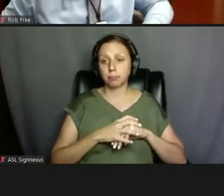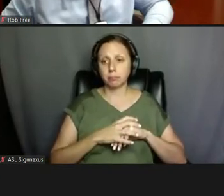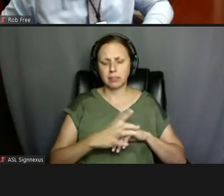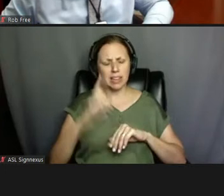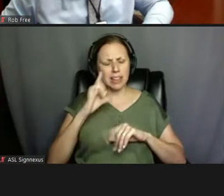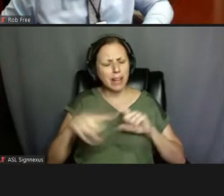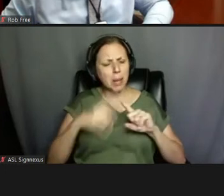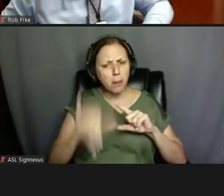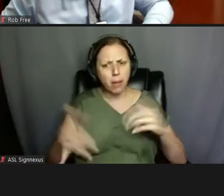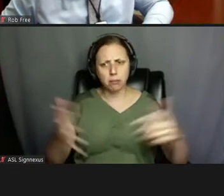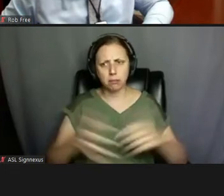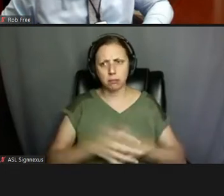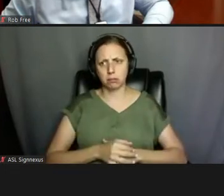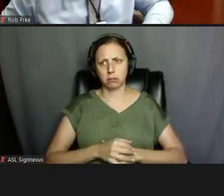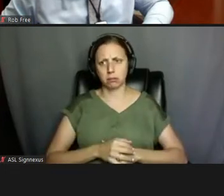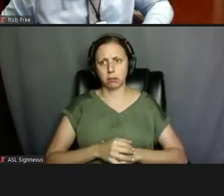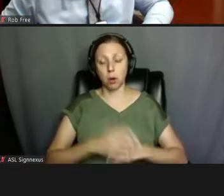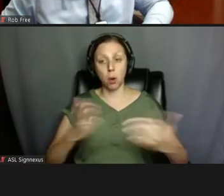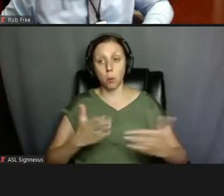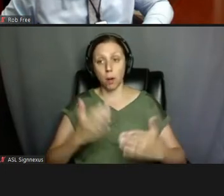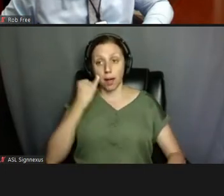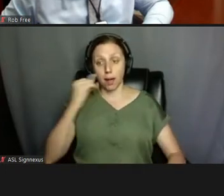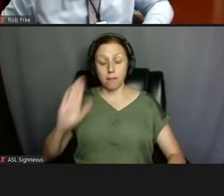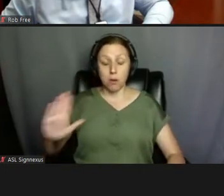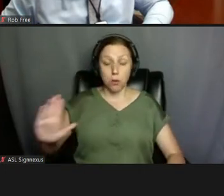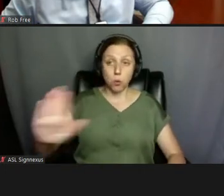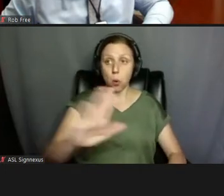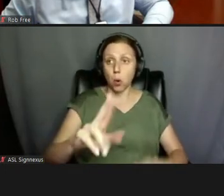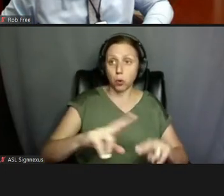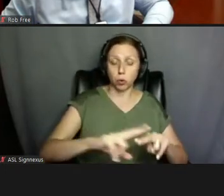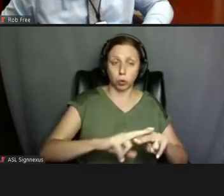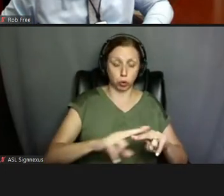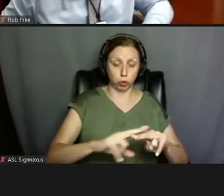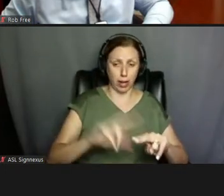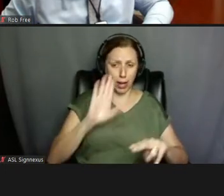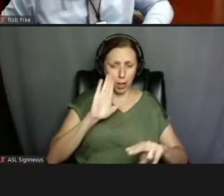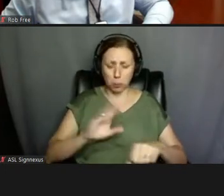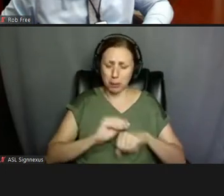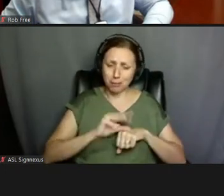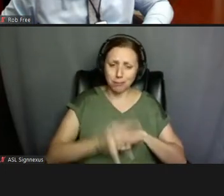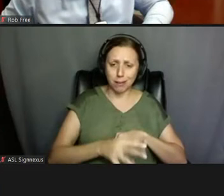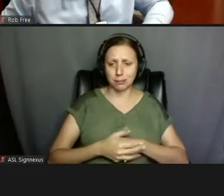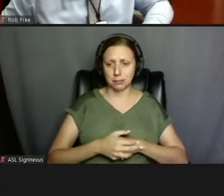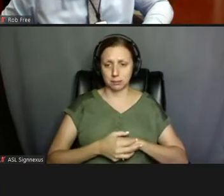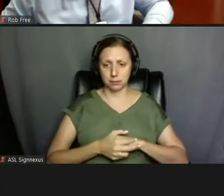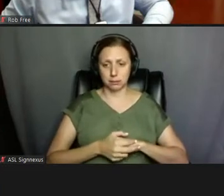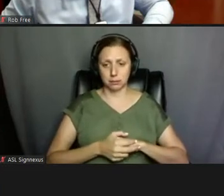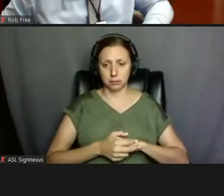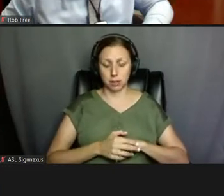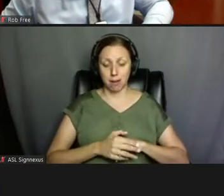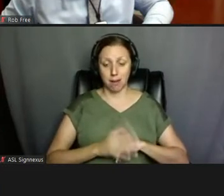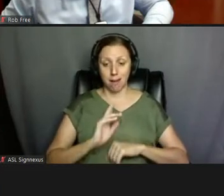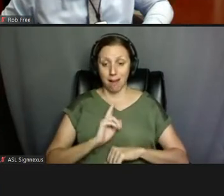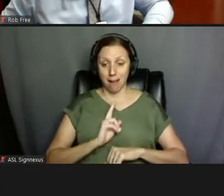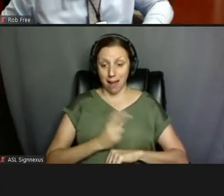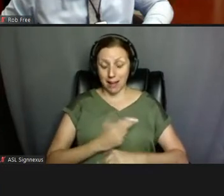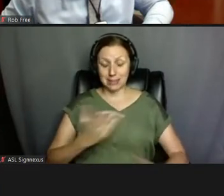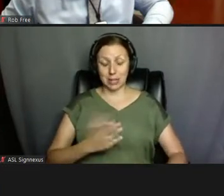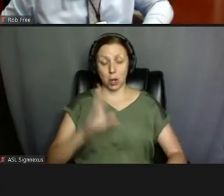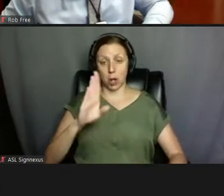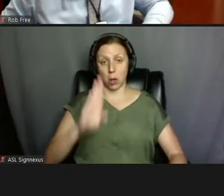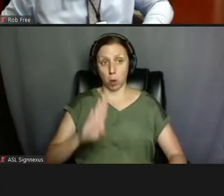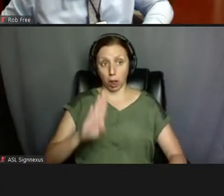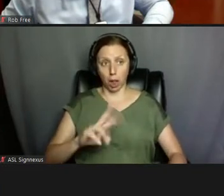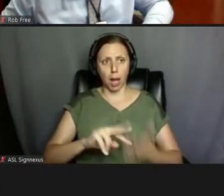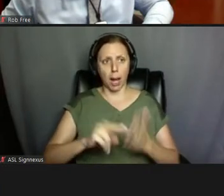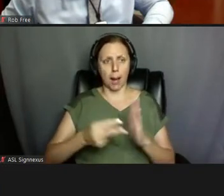about it. What if your train will be affected? Us here in Brooklyn will be